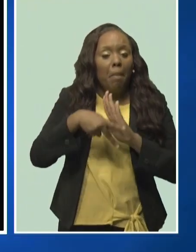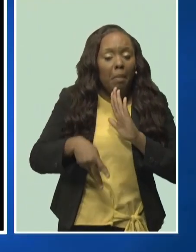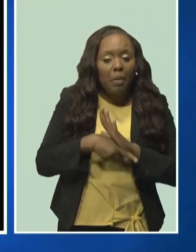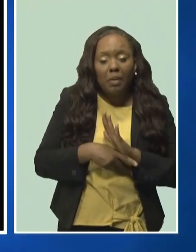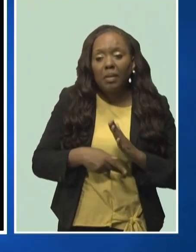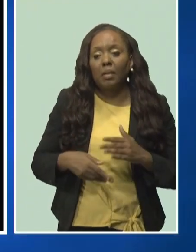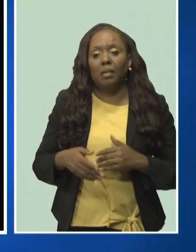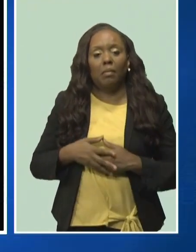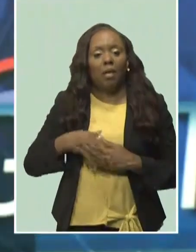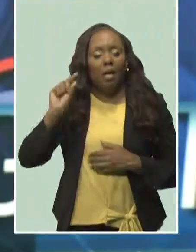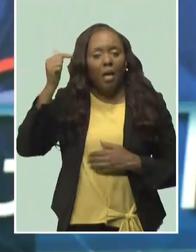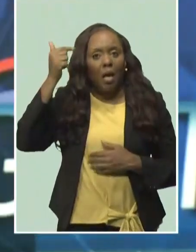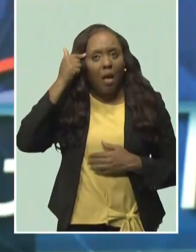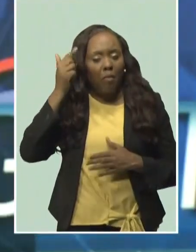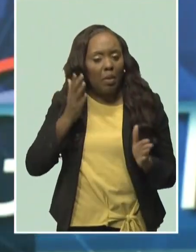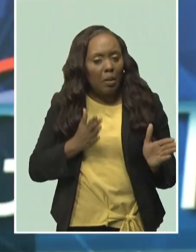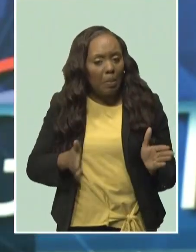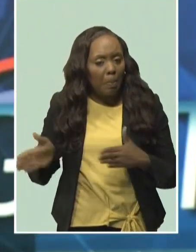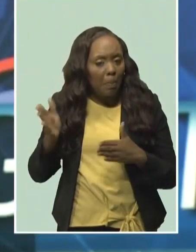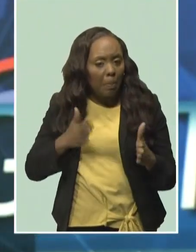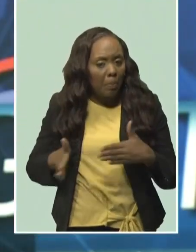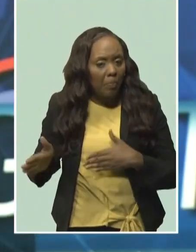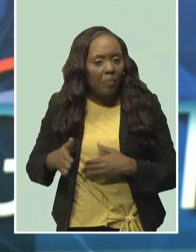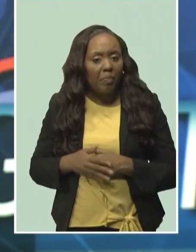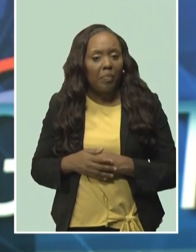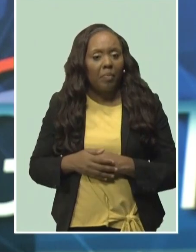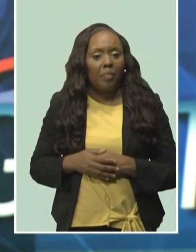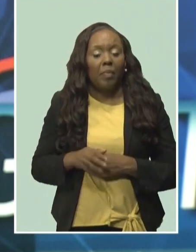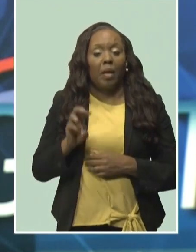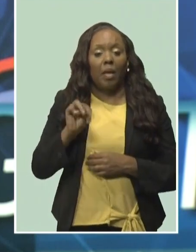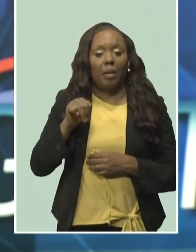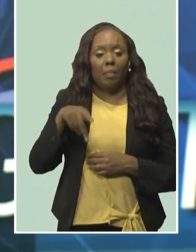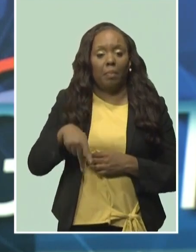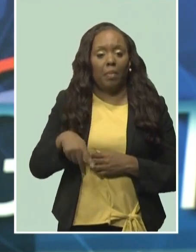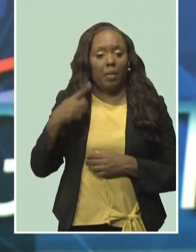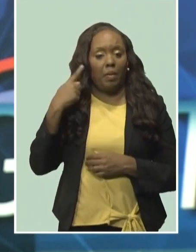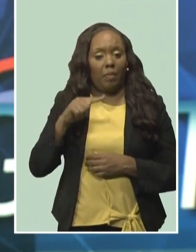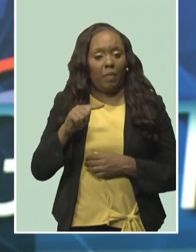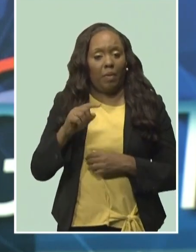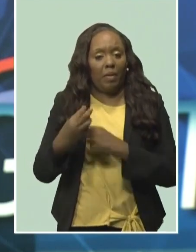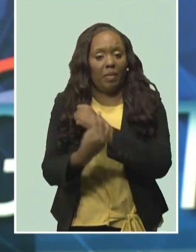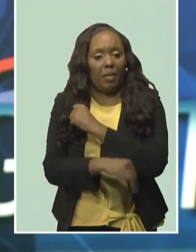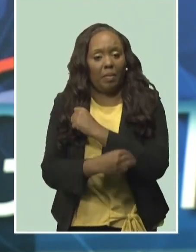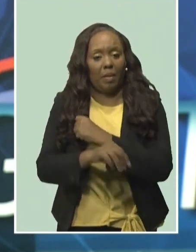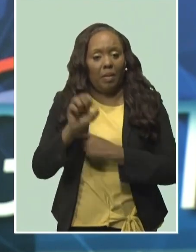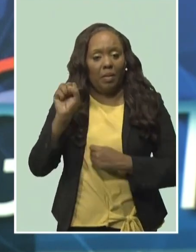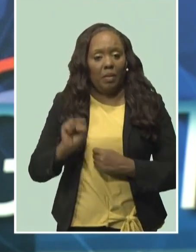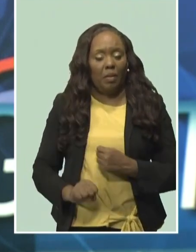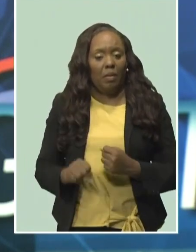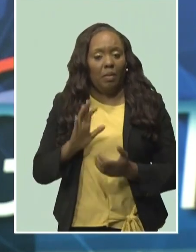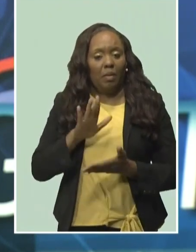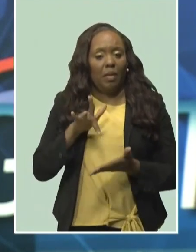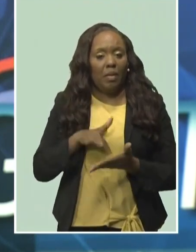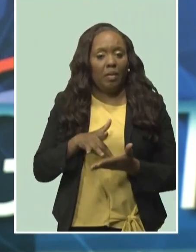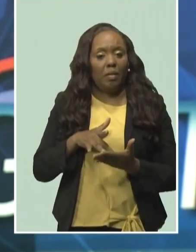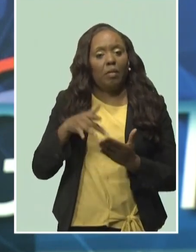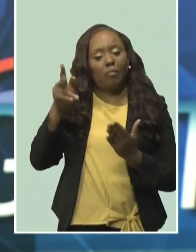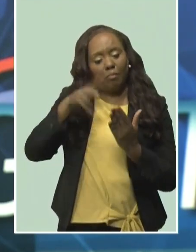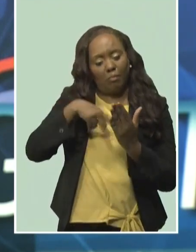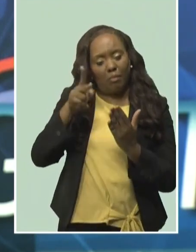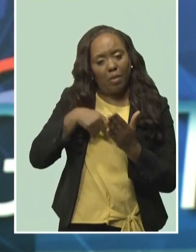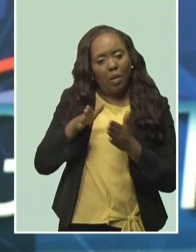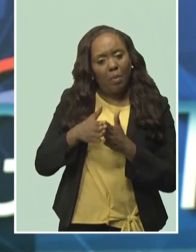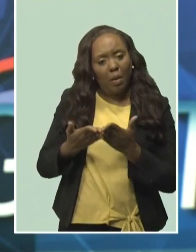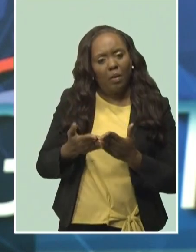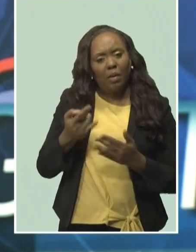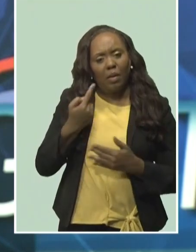measures. Member of Parliament for St. Michael's South Central, Marsha Cattlee, also reviewed the publication. She notes it